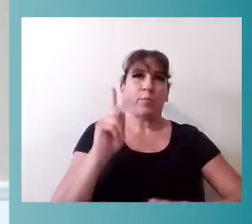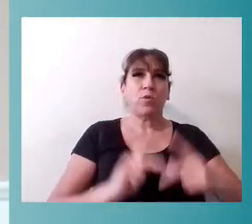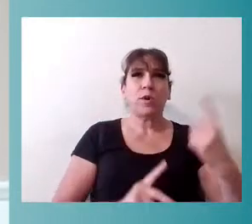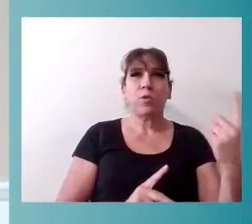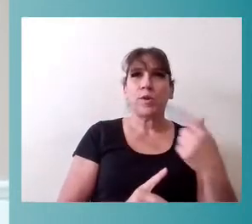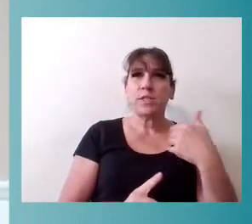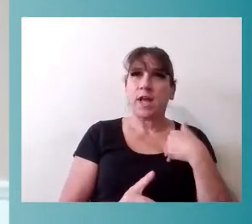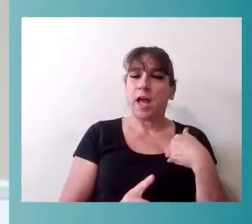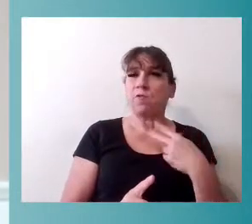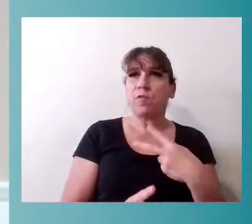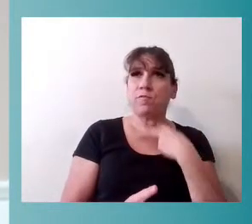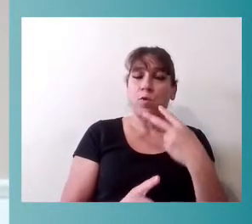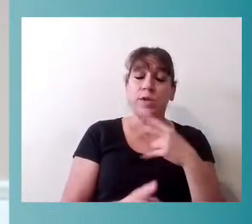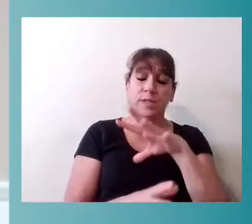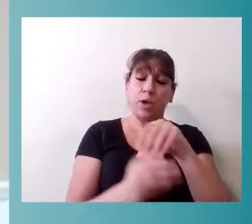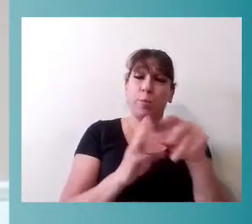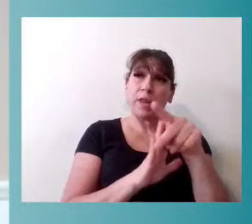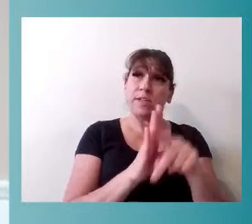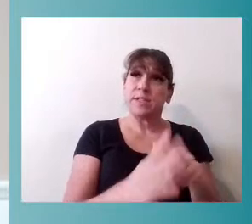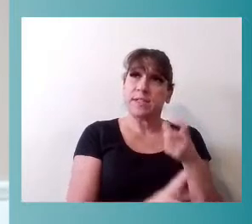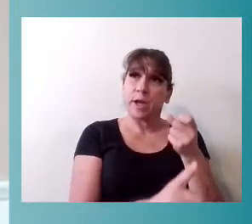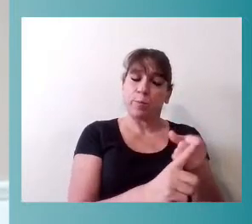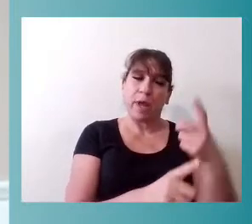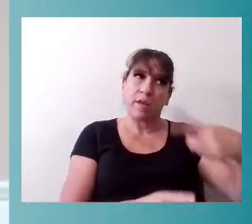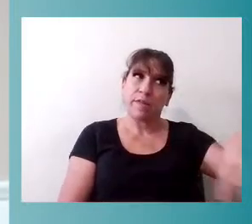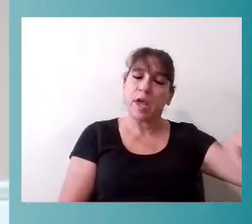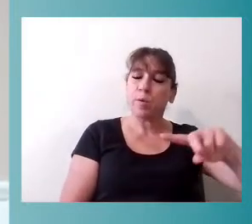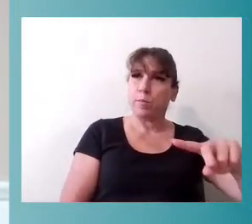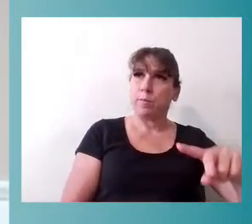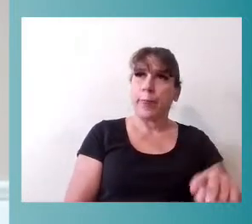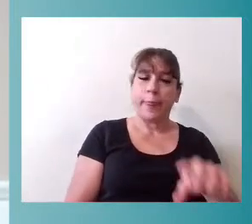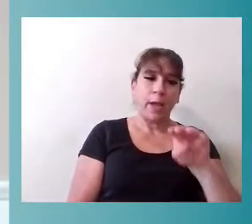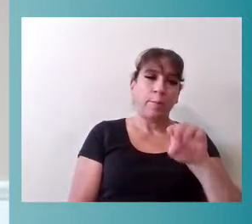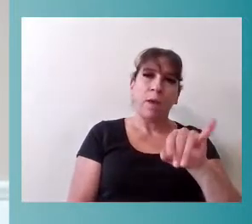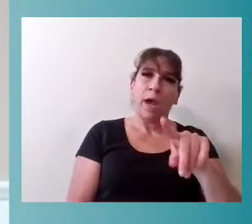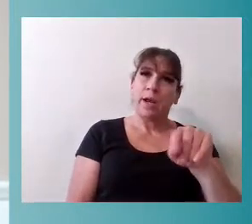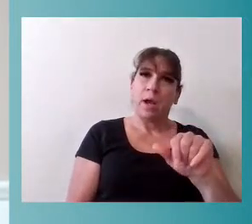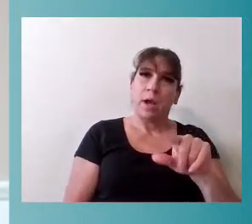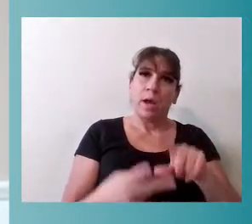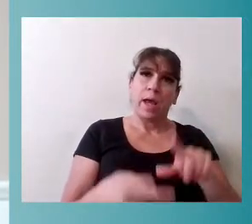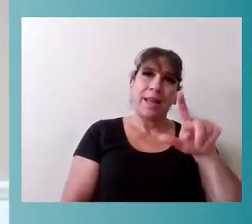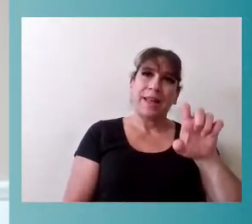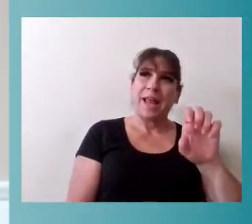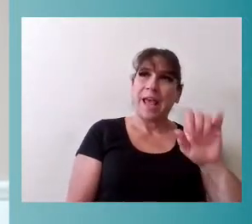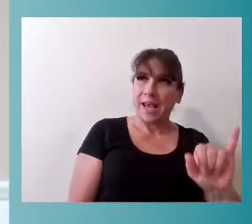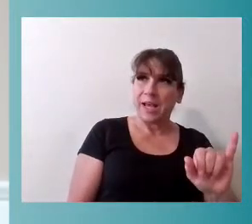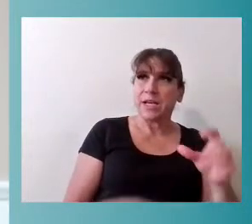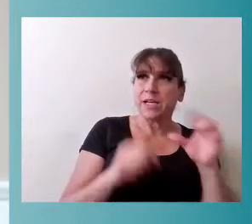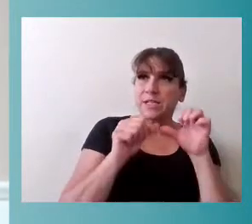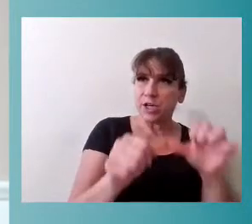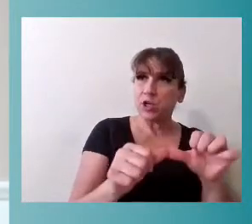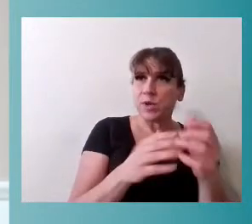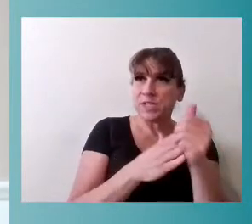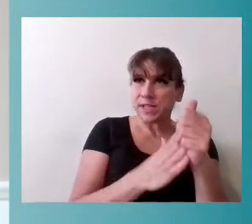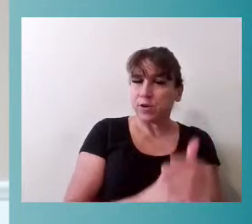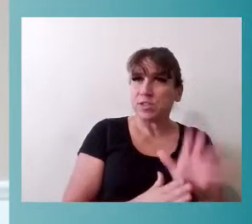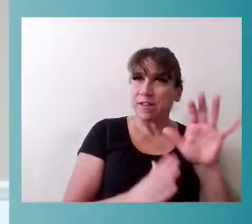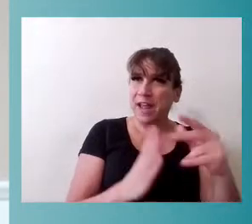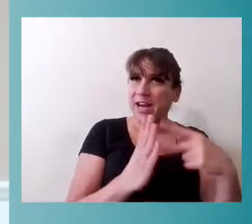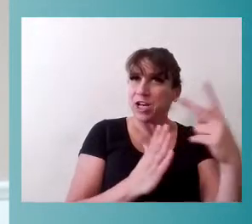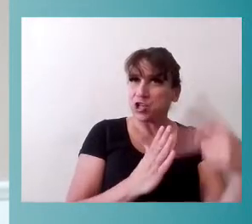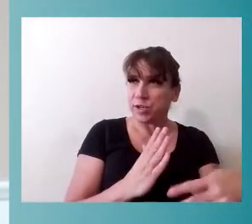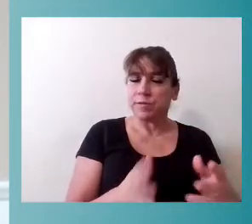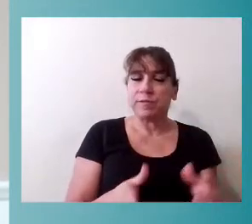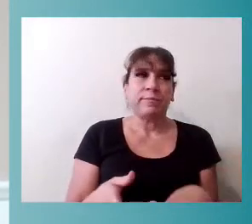a voice in policies that affect them. And Maida and Leigh continue as leaders in that initiative.